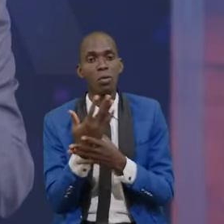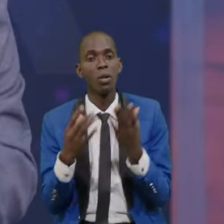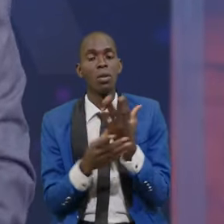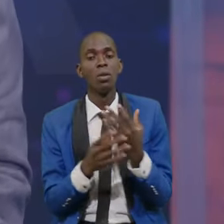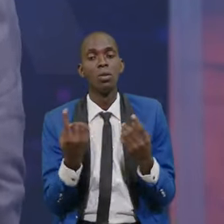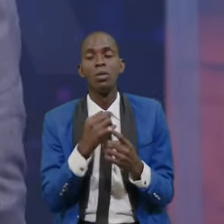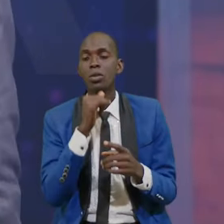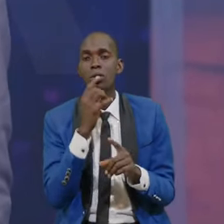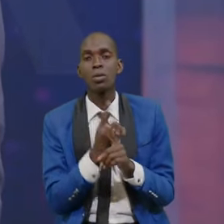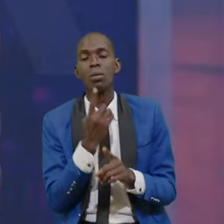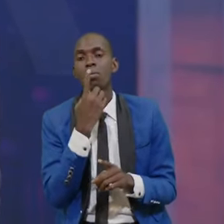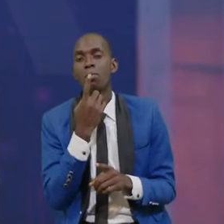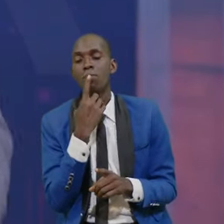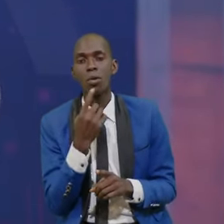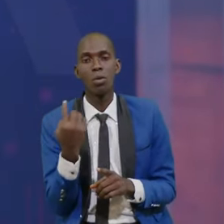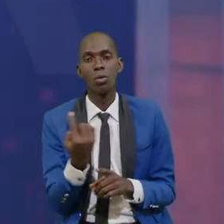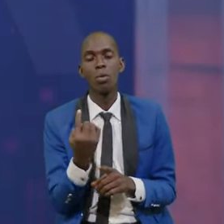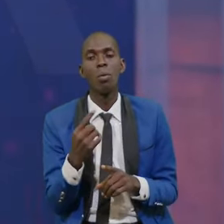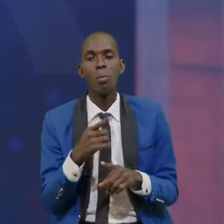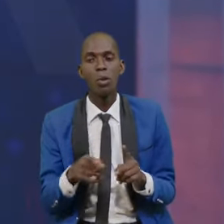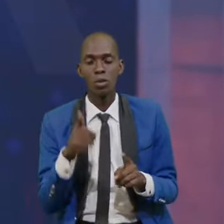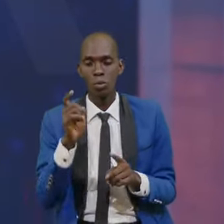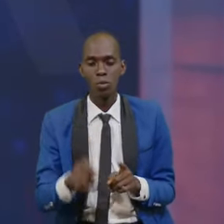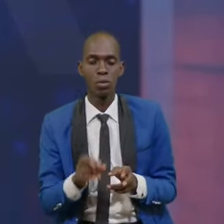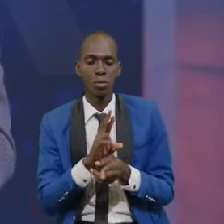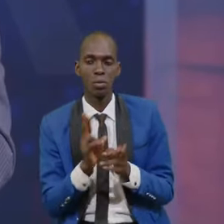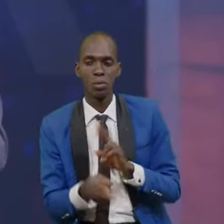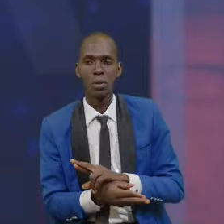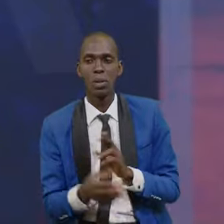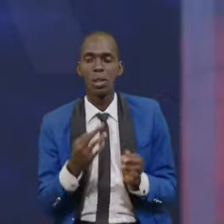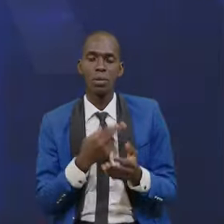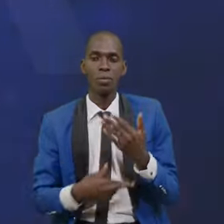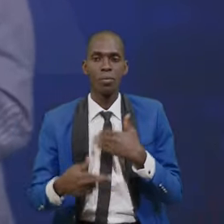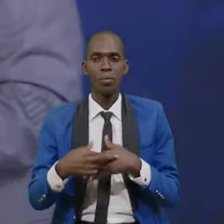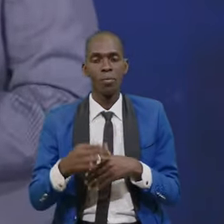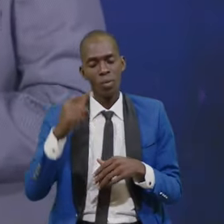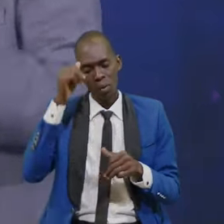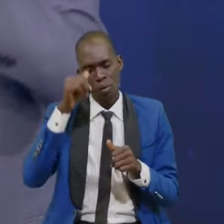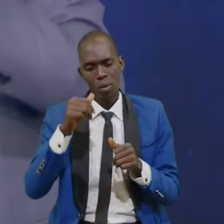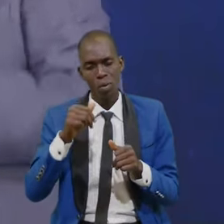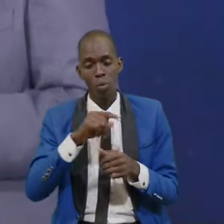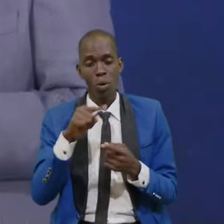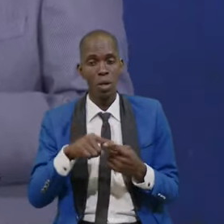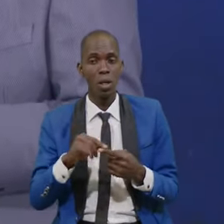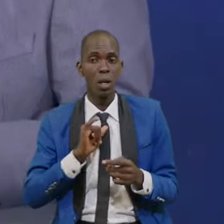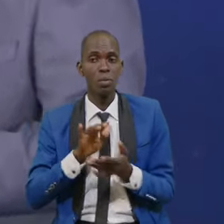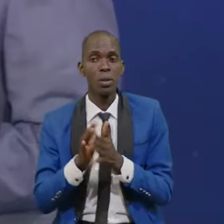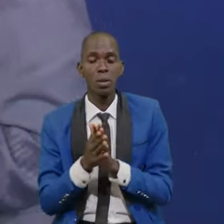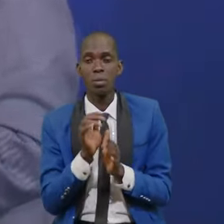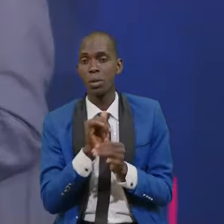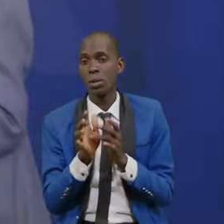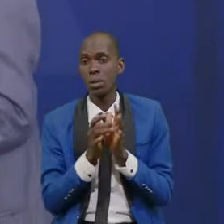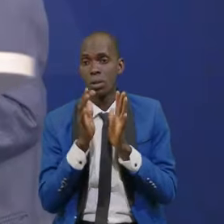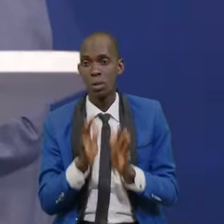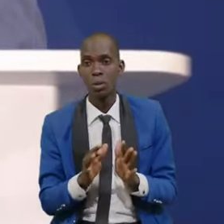mouth, restitution. You know what? When I became a Christian, And I heard